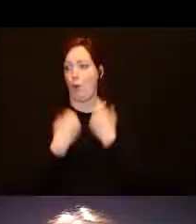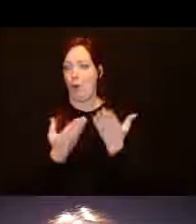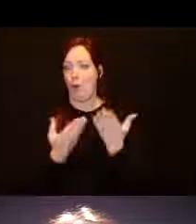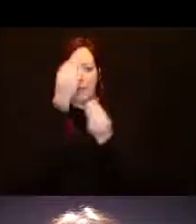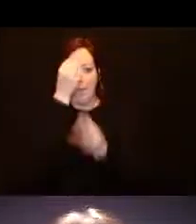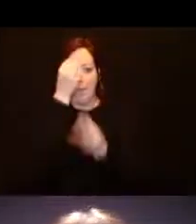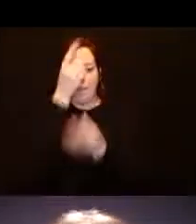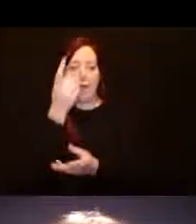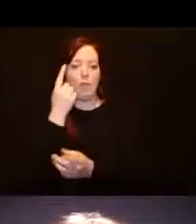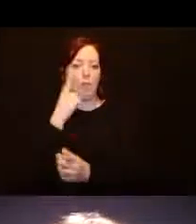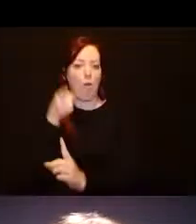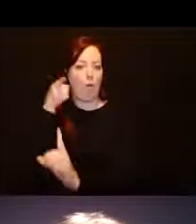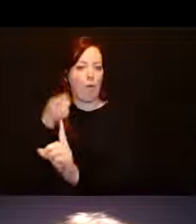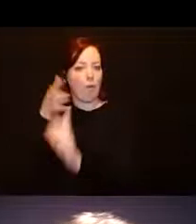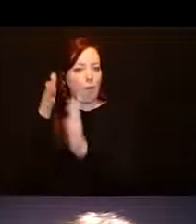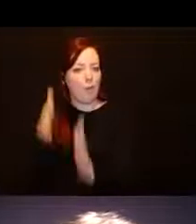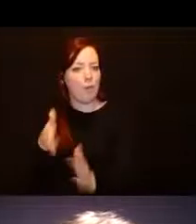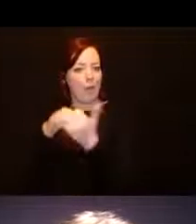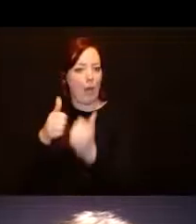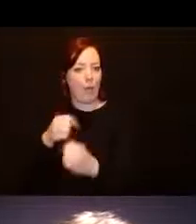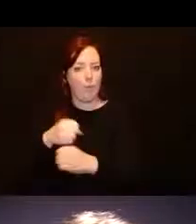how to protect hearing.